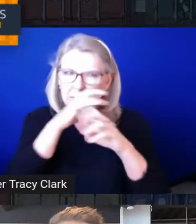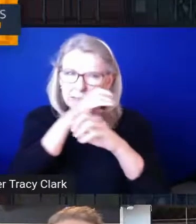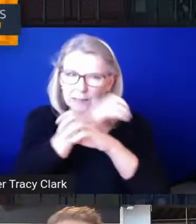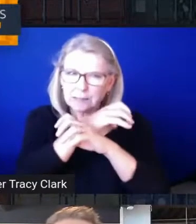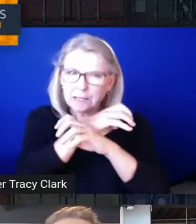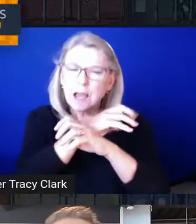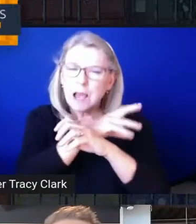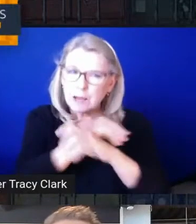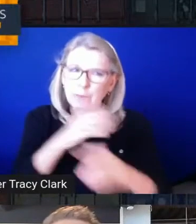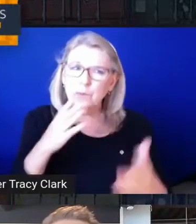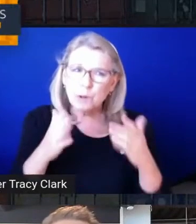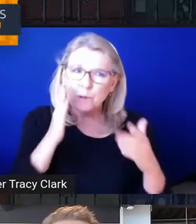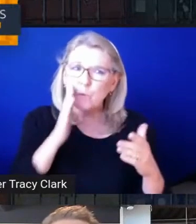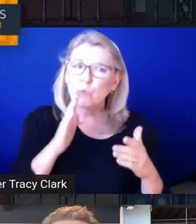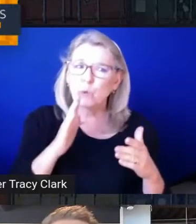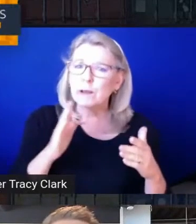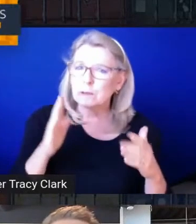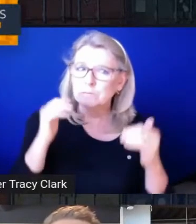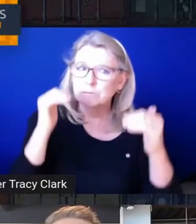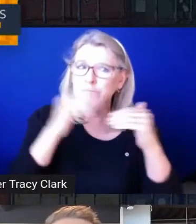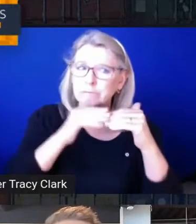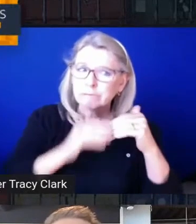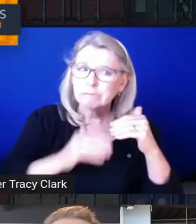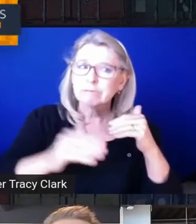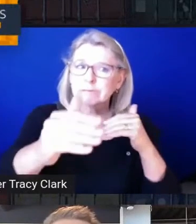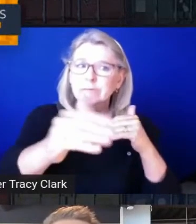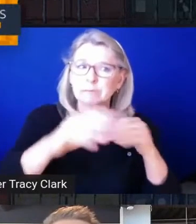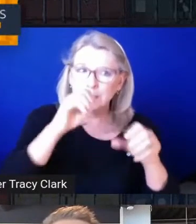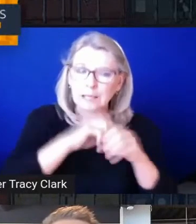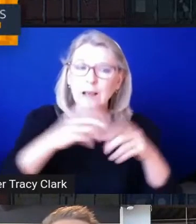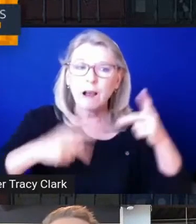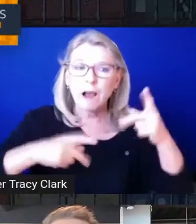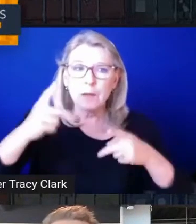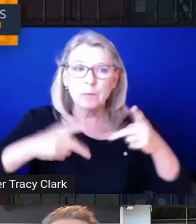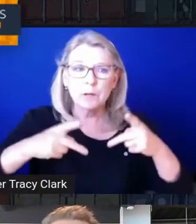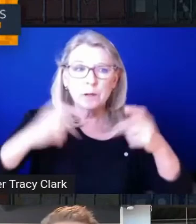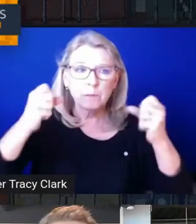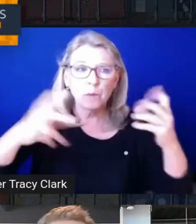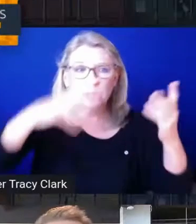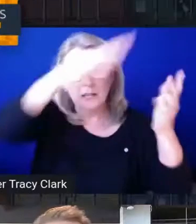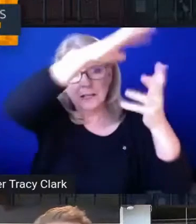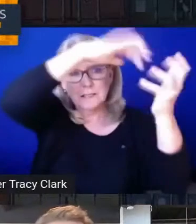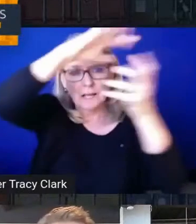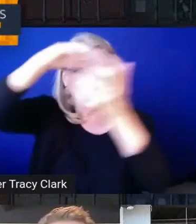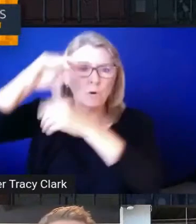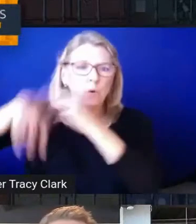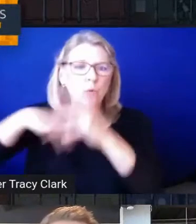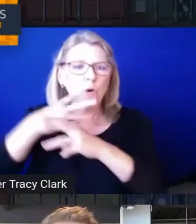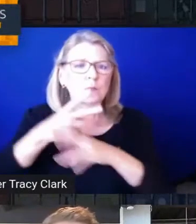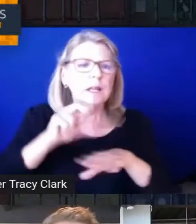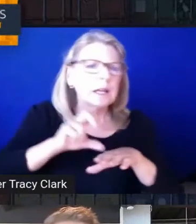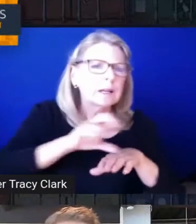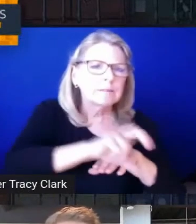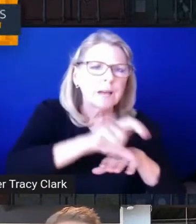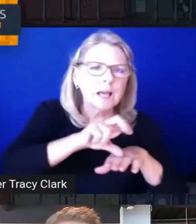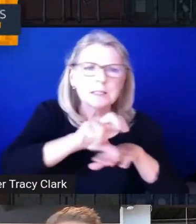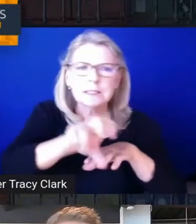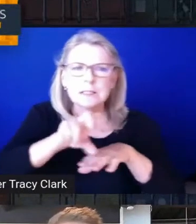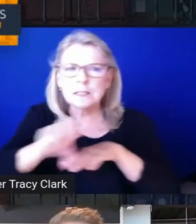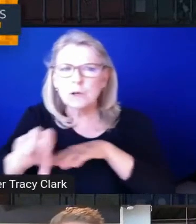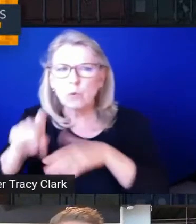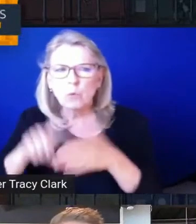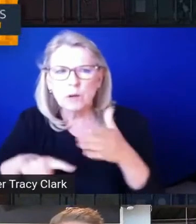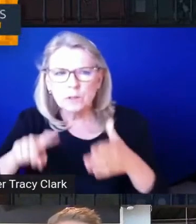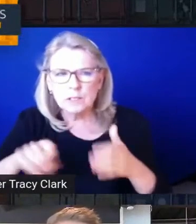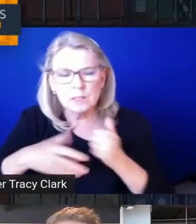multi-cloud world, you know, and then investing in some of those core primitives that, you know, that can help you through that journey or help you to meet your, you know, as Duffy put,